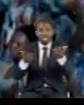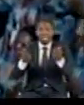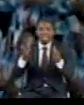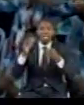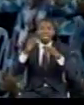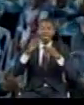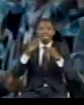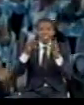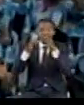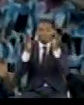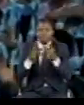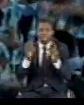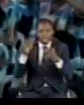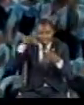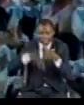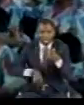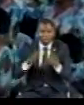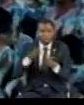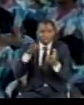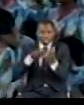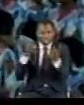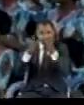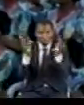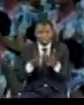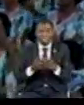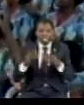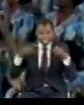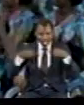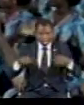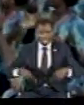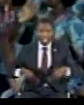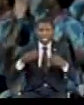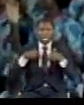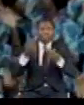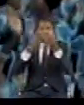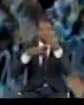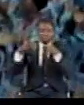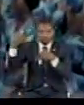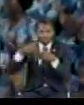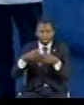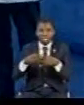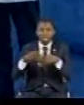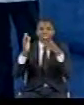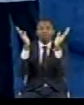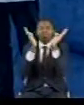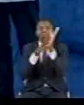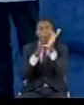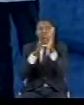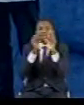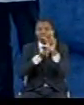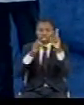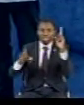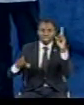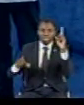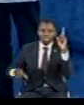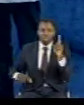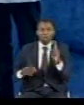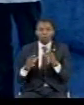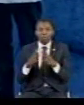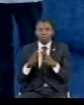are falling off. Hairs are growing back. Put your hands together for Jesus. Amen. That is what God can